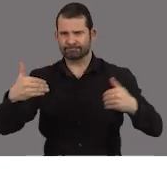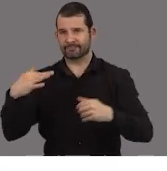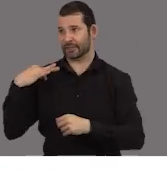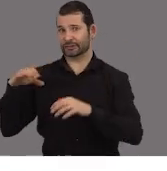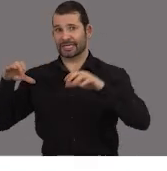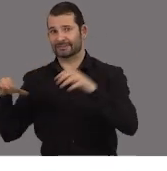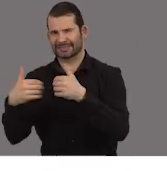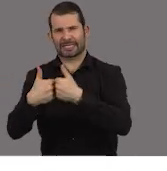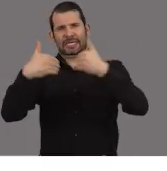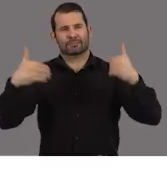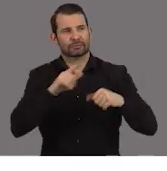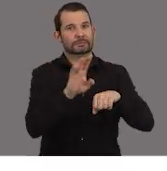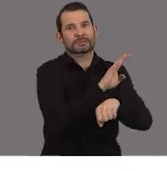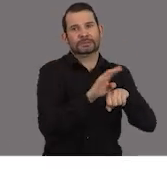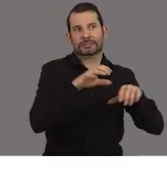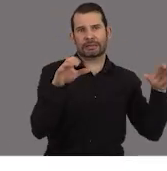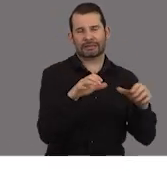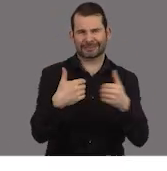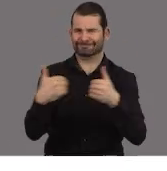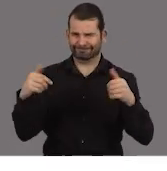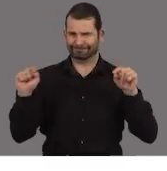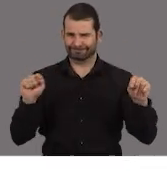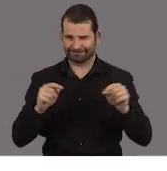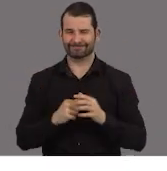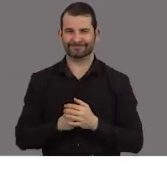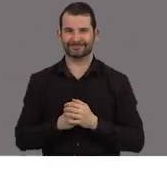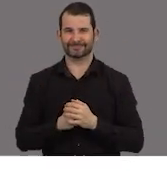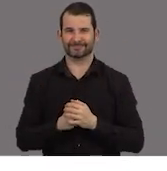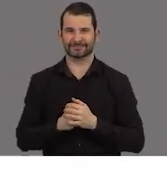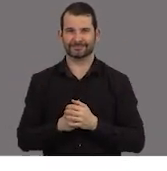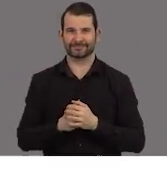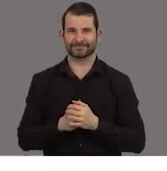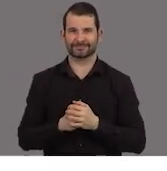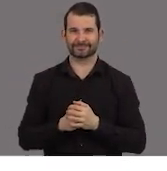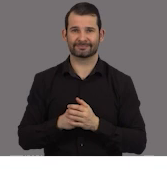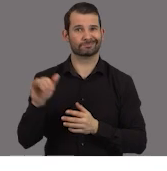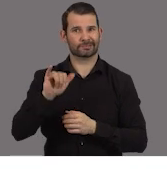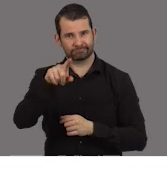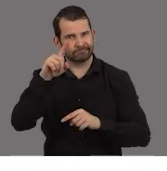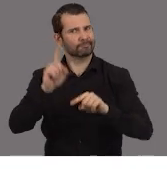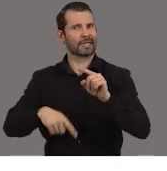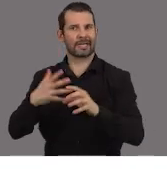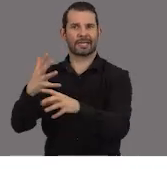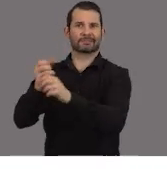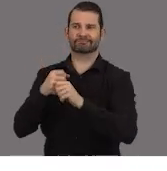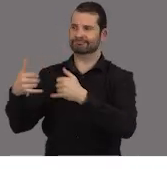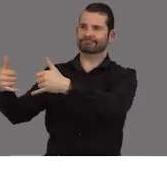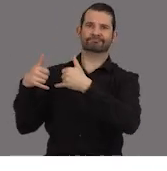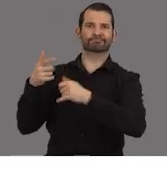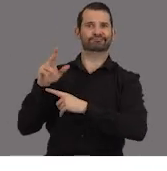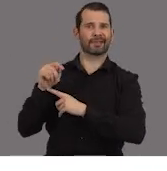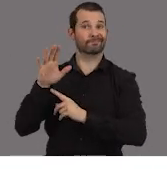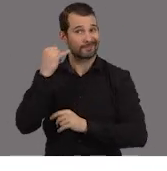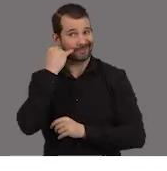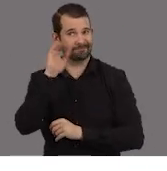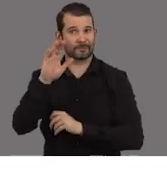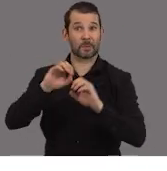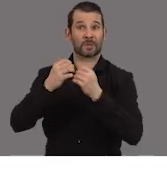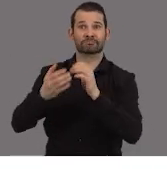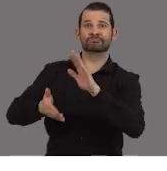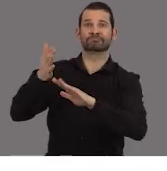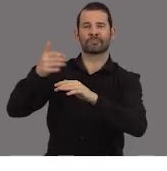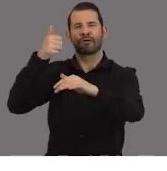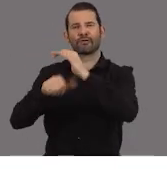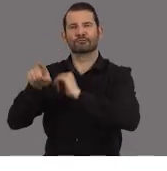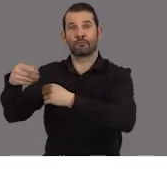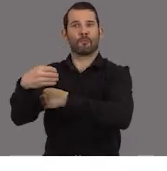keep volunteer activities separate from business activities. Also, you cannot receive the grant if